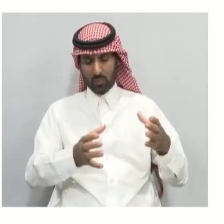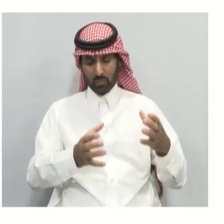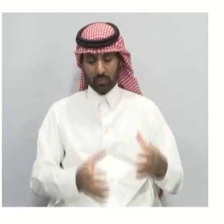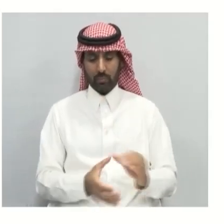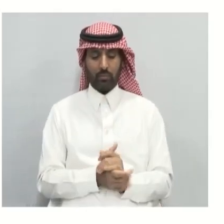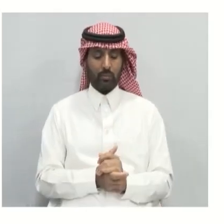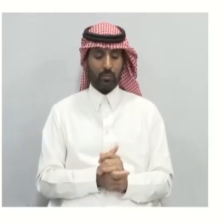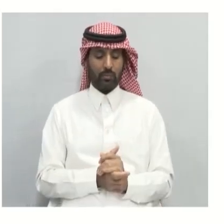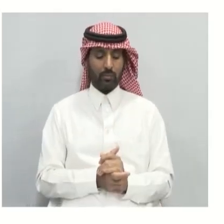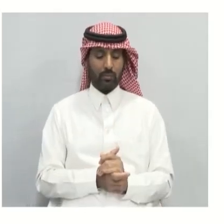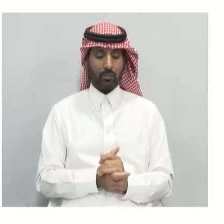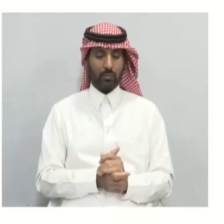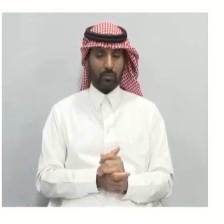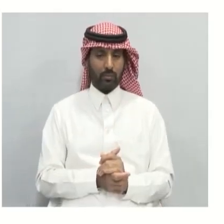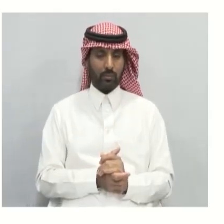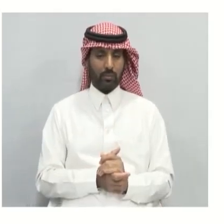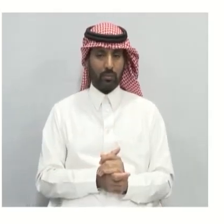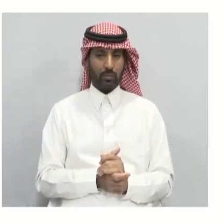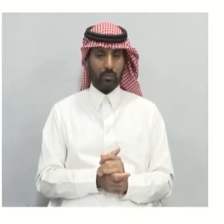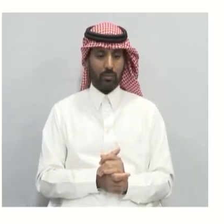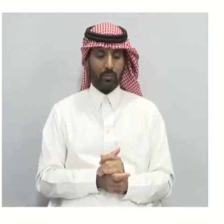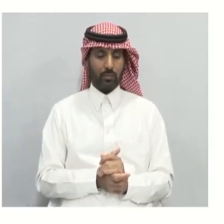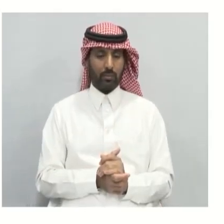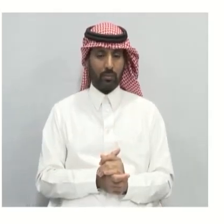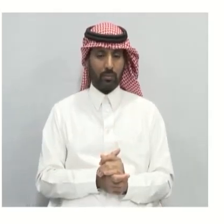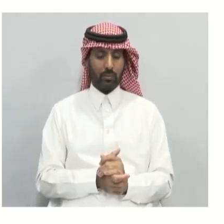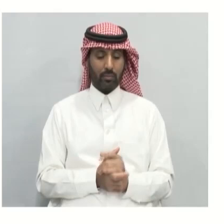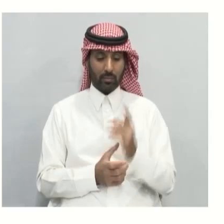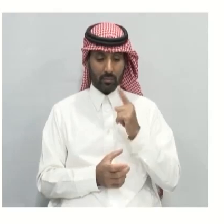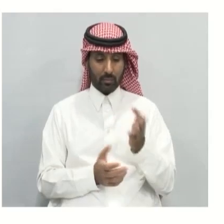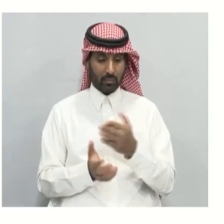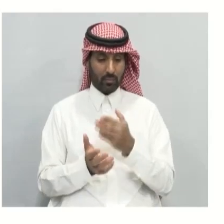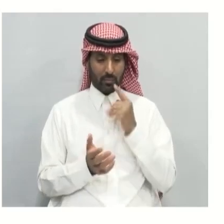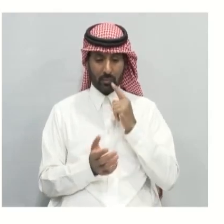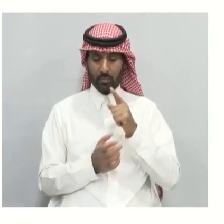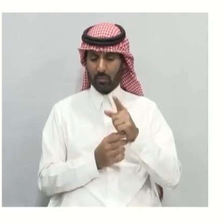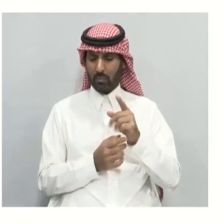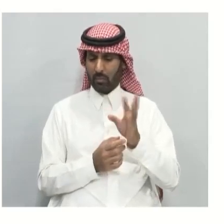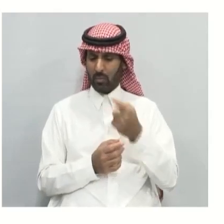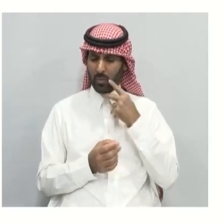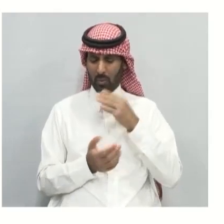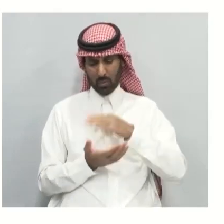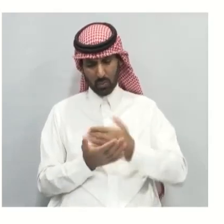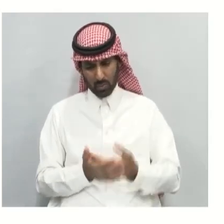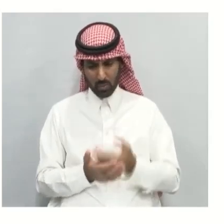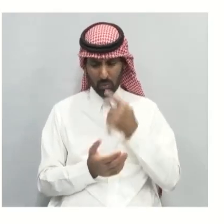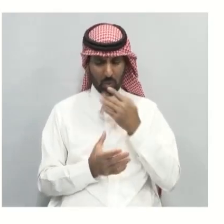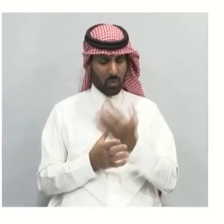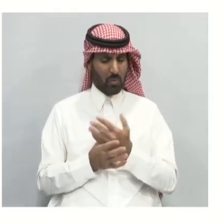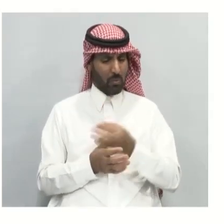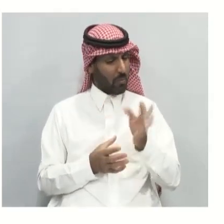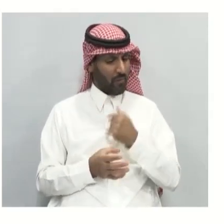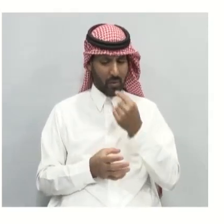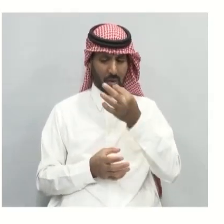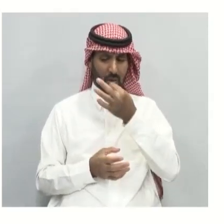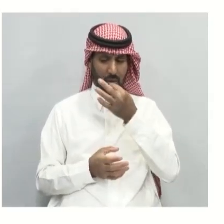loads. If it weren't for Fleming, many people would have died from infections